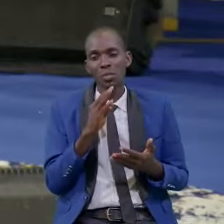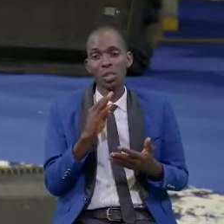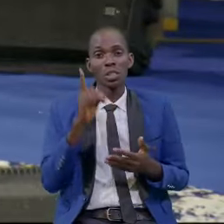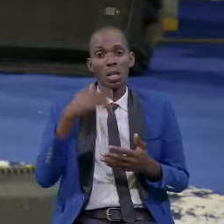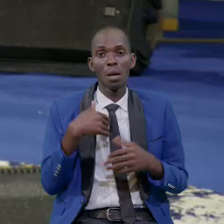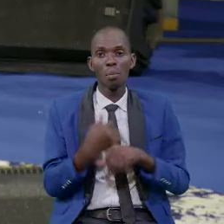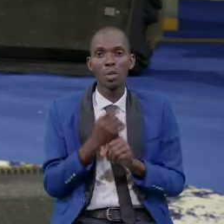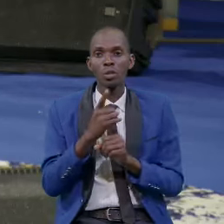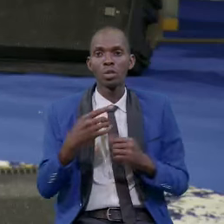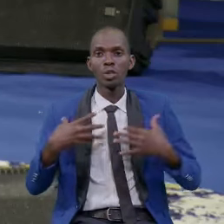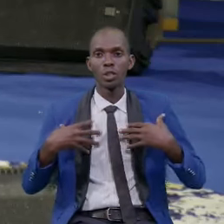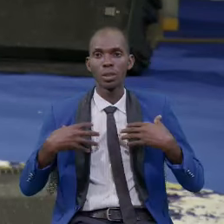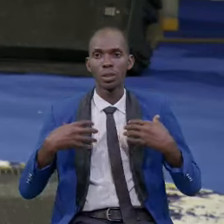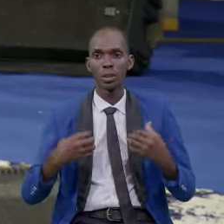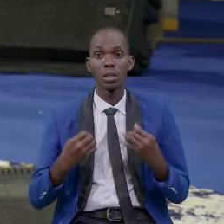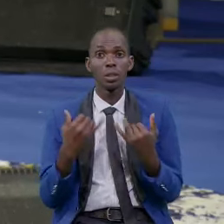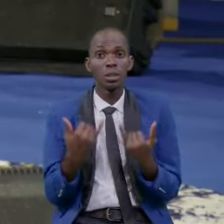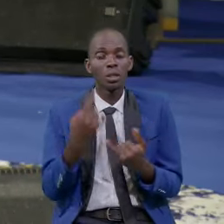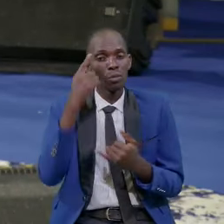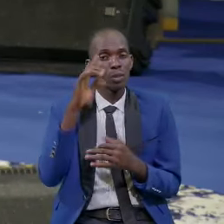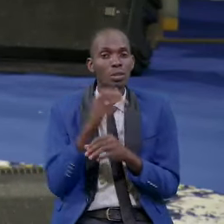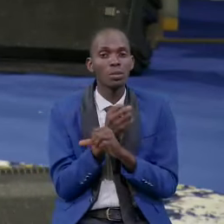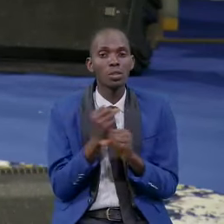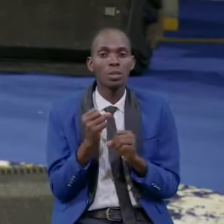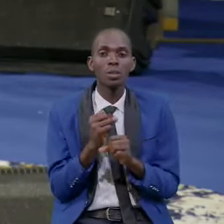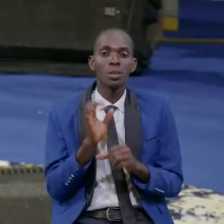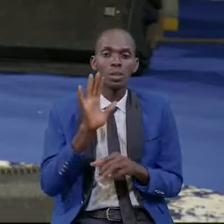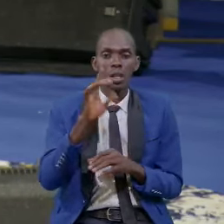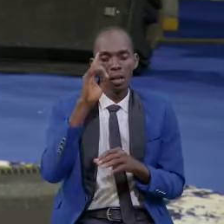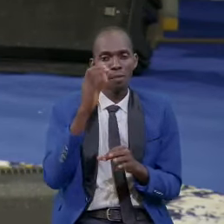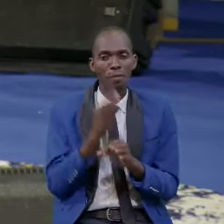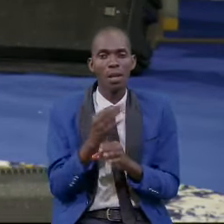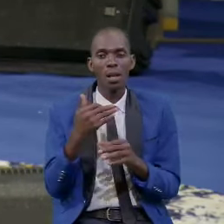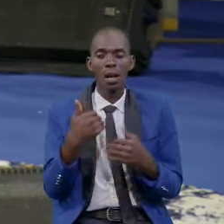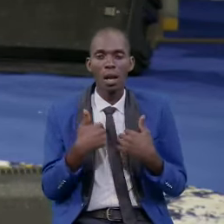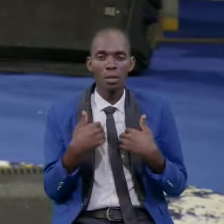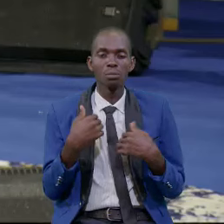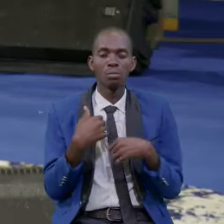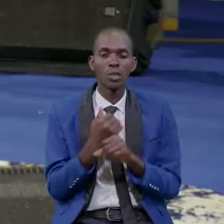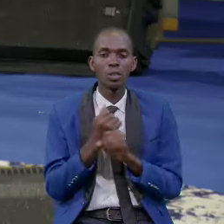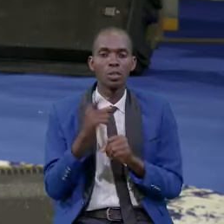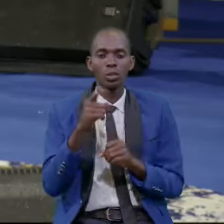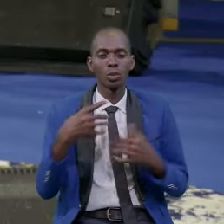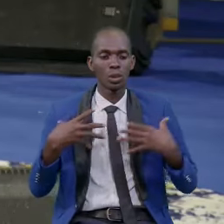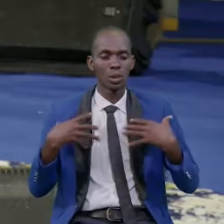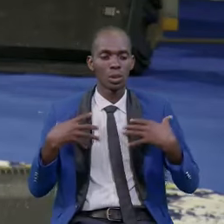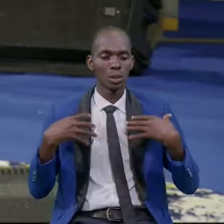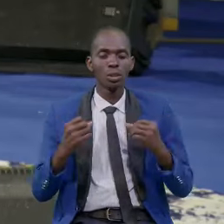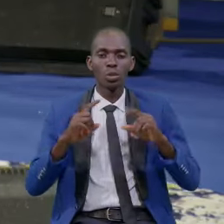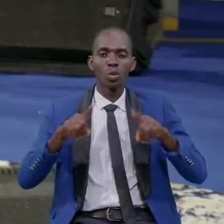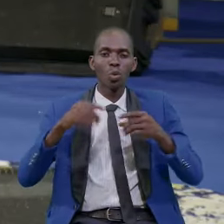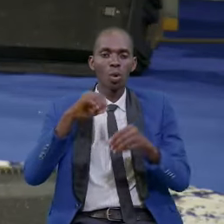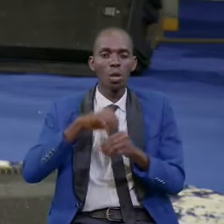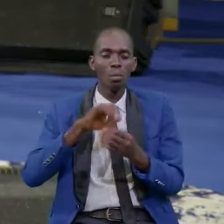thy faith has saved thee. Go in peace. Who is this